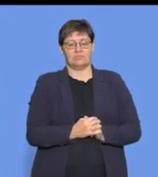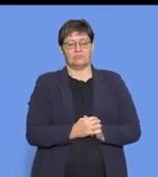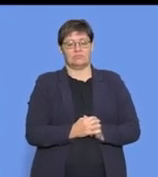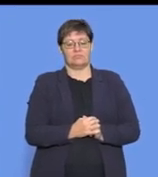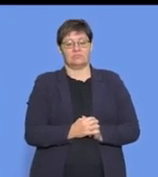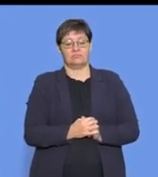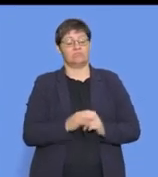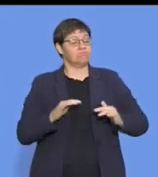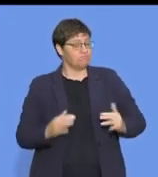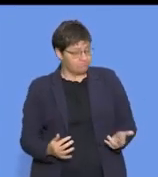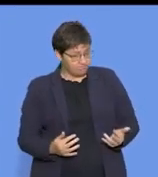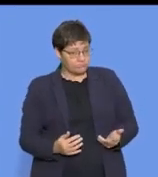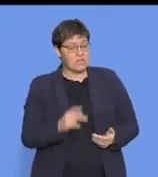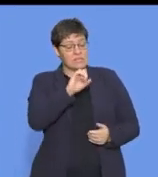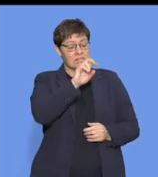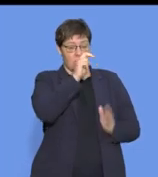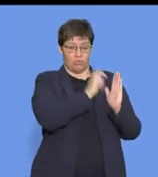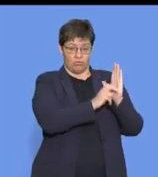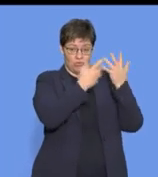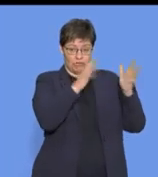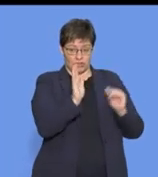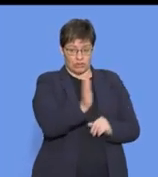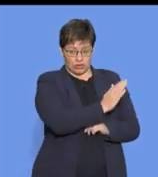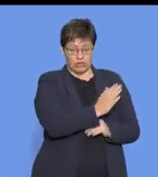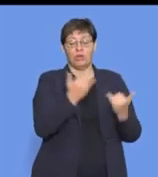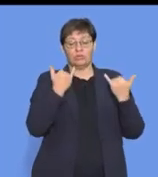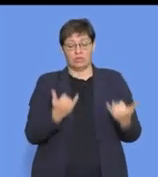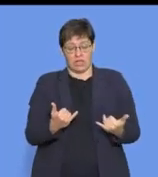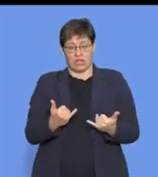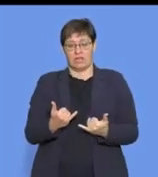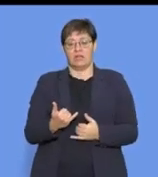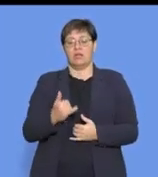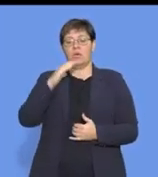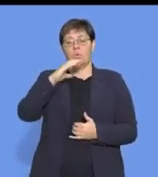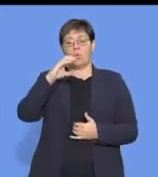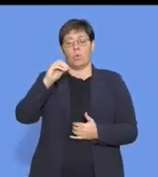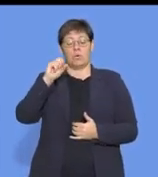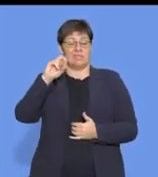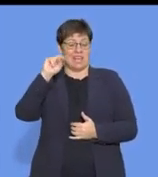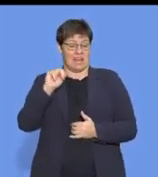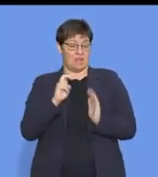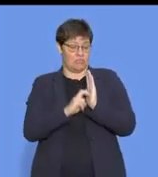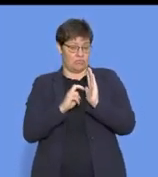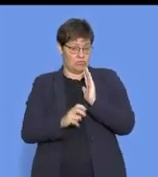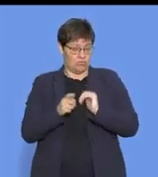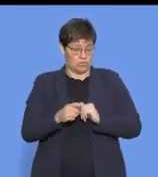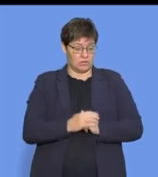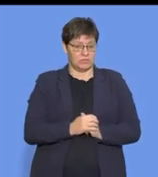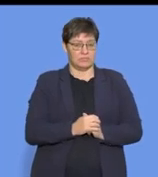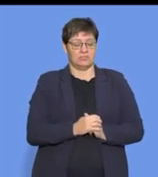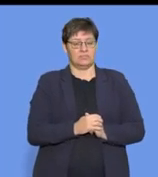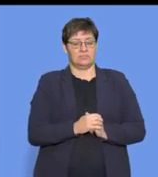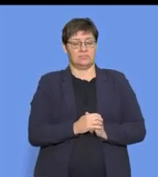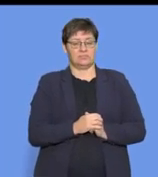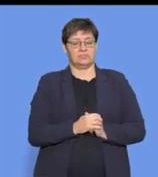So, we've already done the sine rule, and today, we're going to be doing the cosine rule.